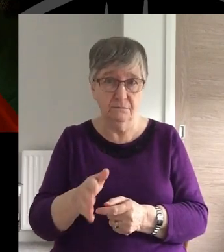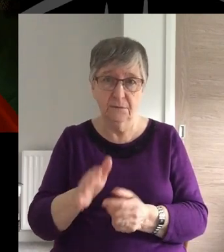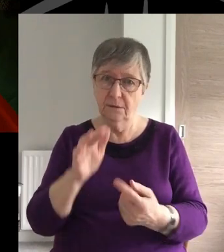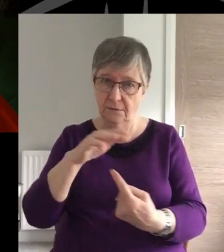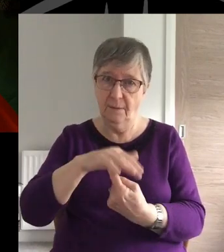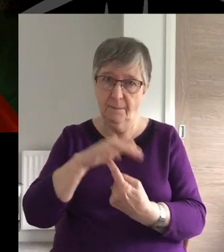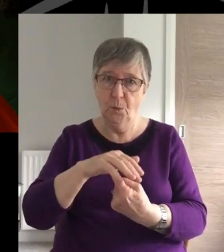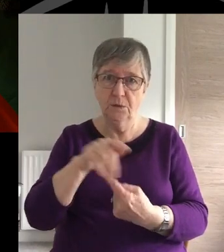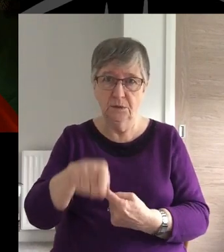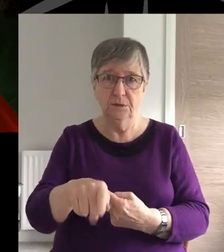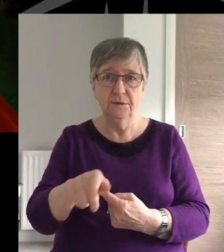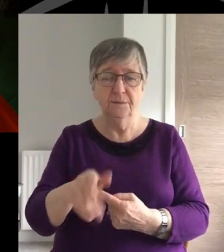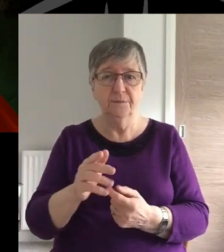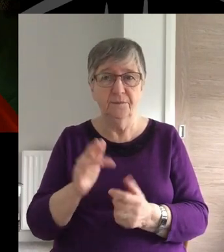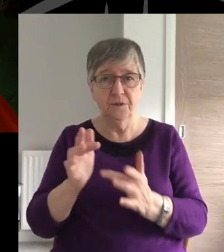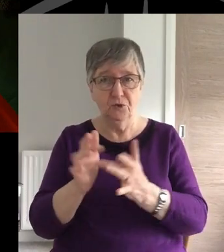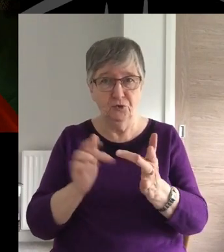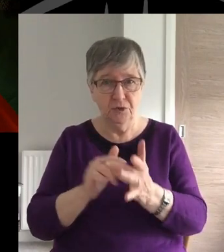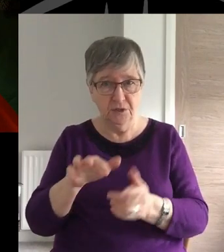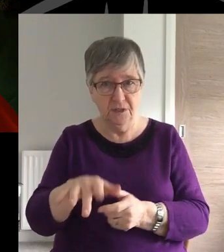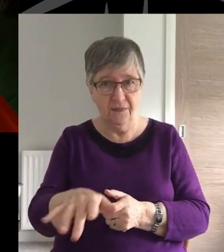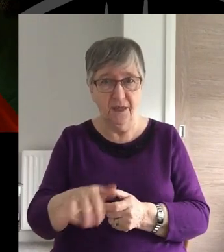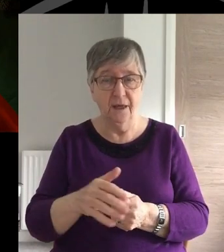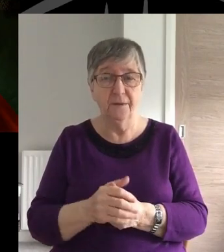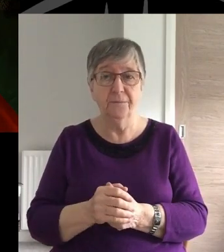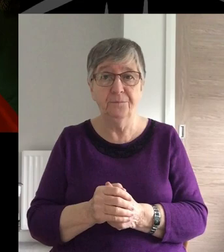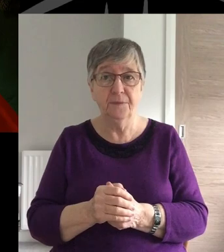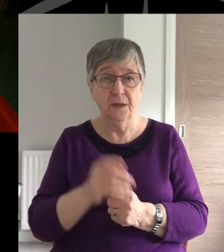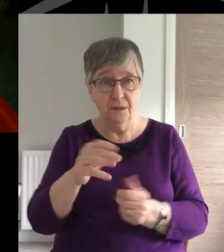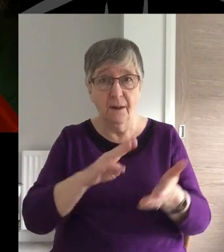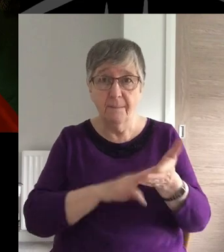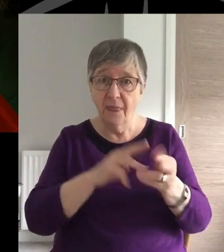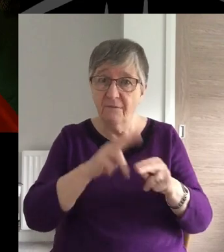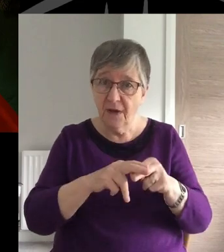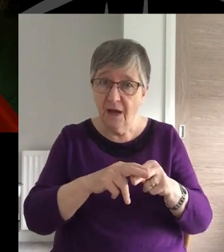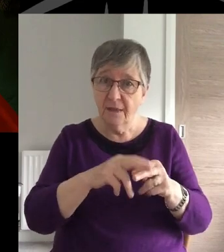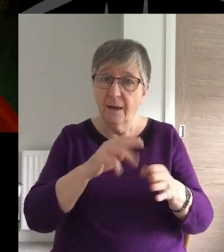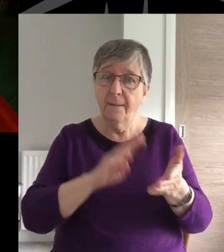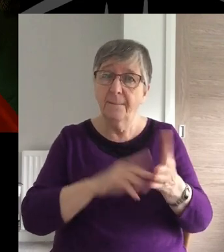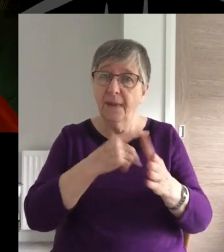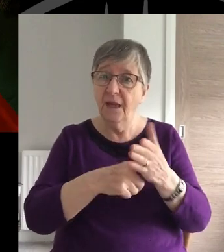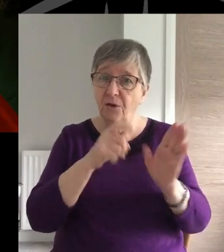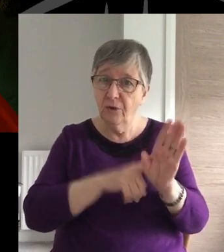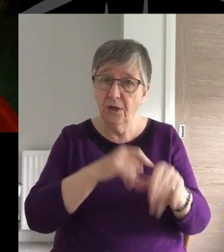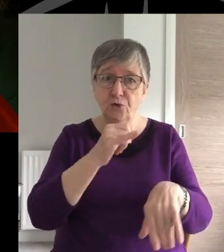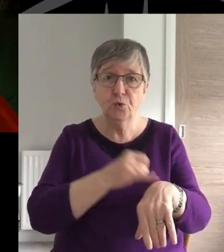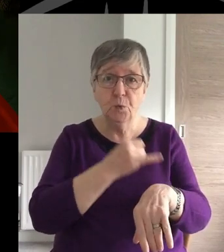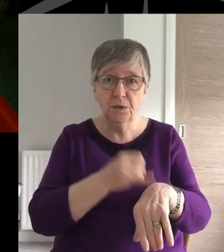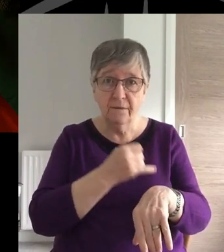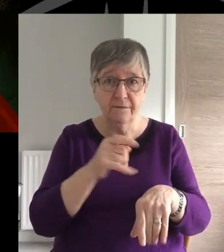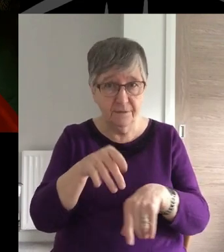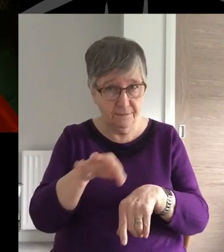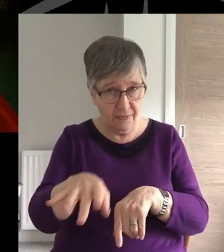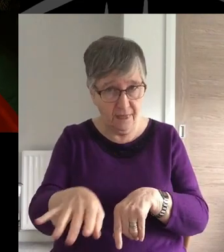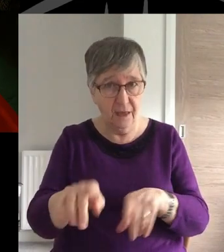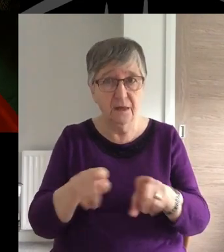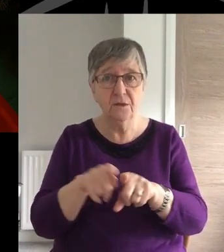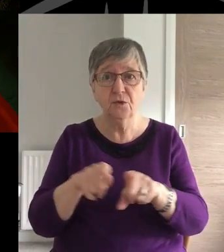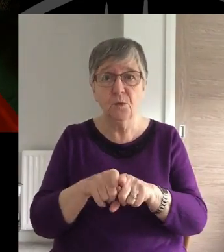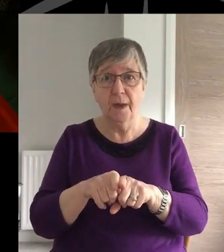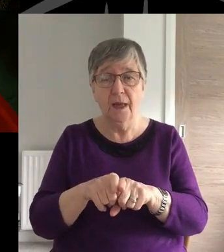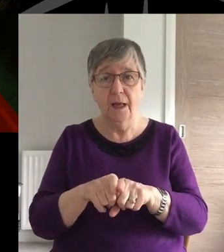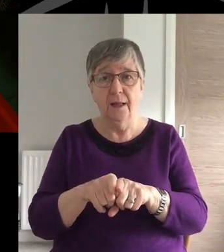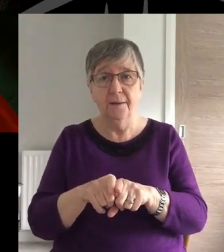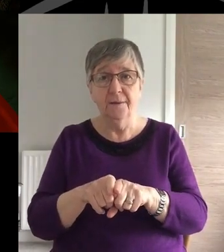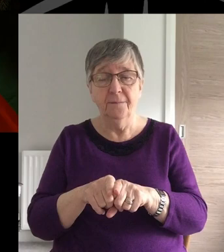Jesus is an essential part, is he not? And Jesus' parents, Mary and Joseph, they're here.